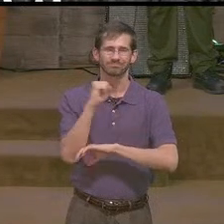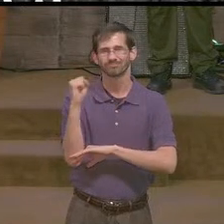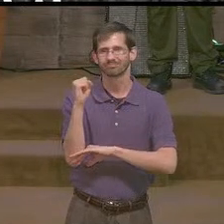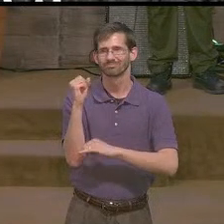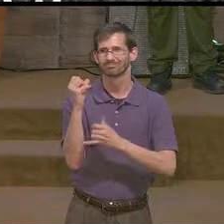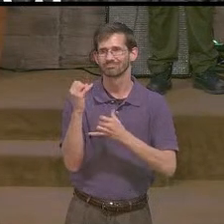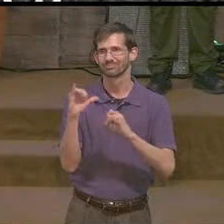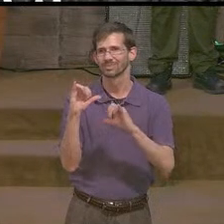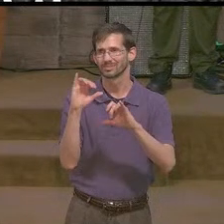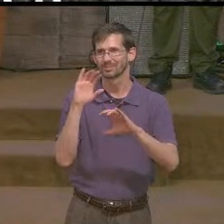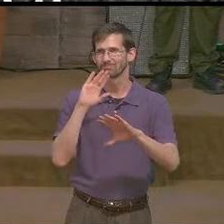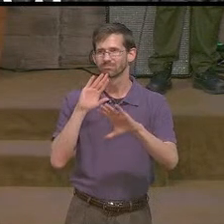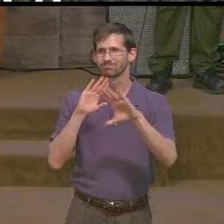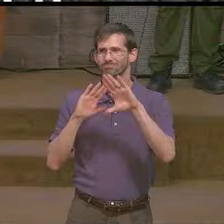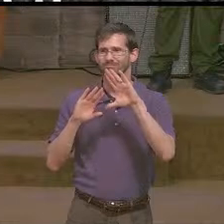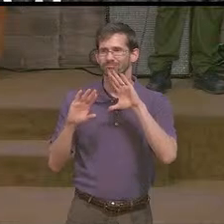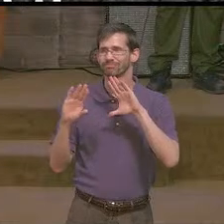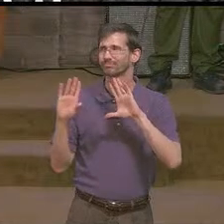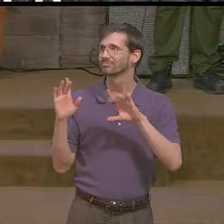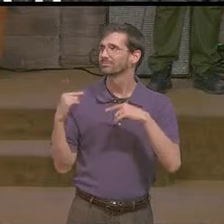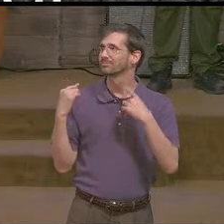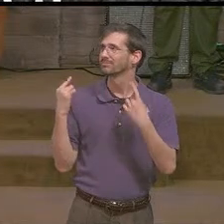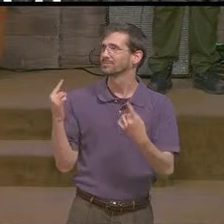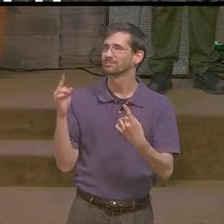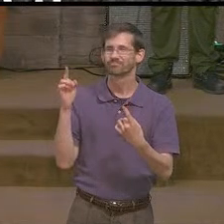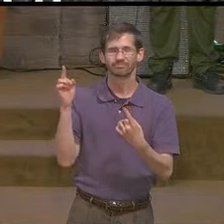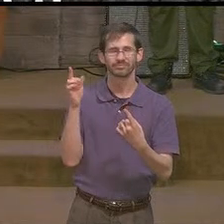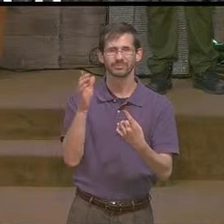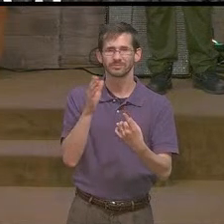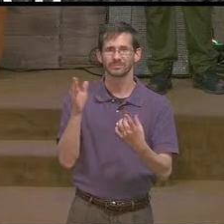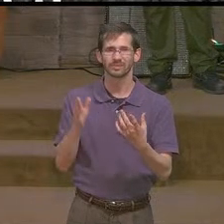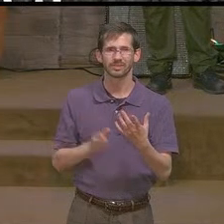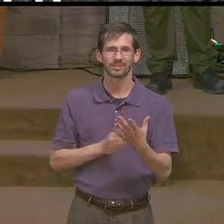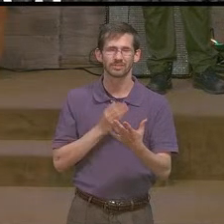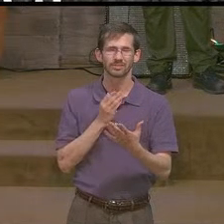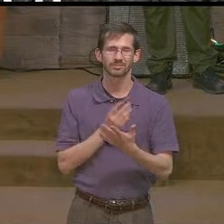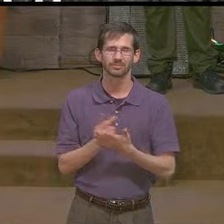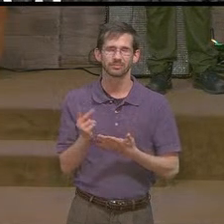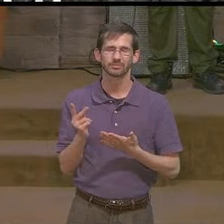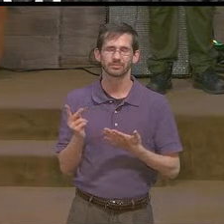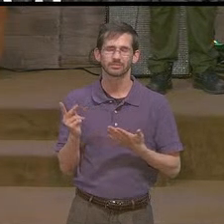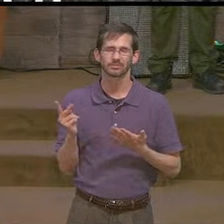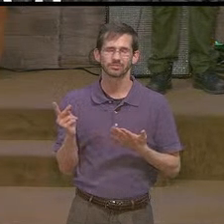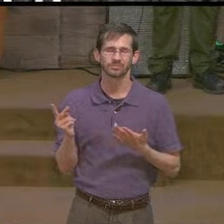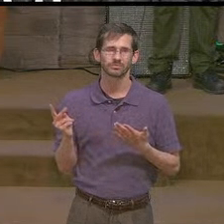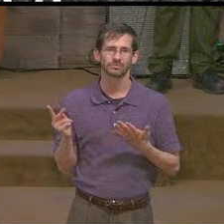but you have never failed me yet.